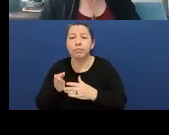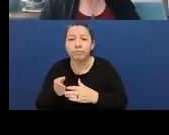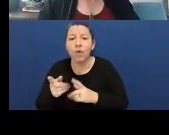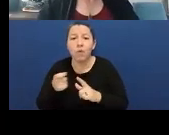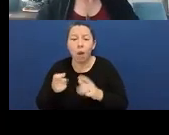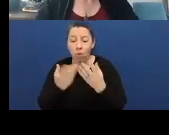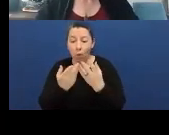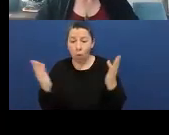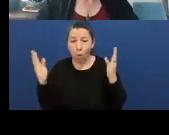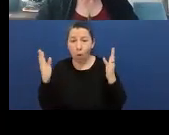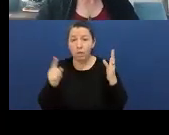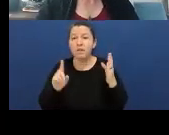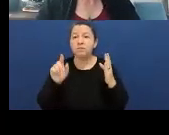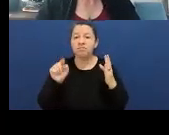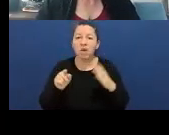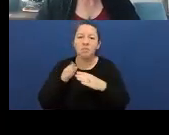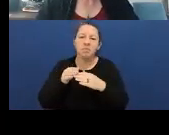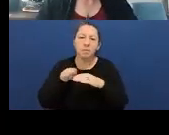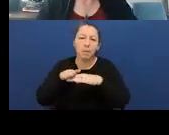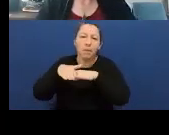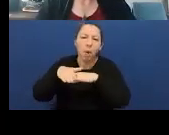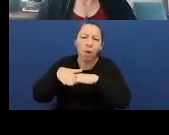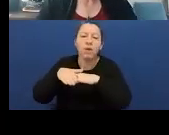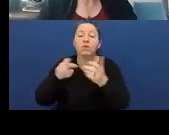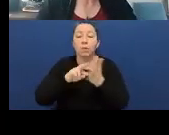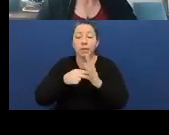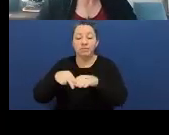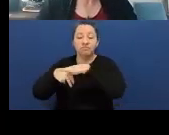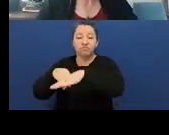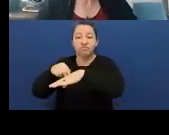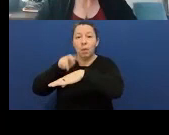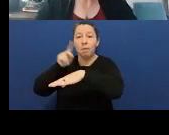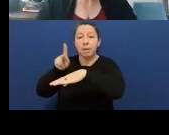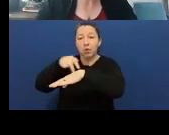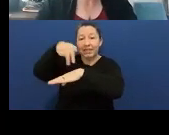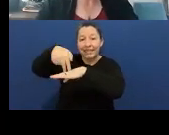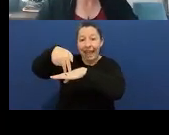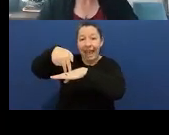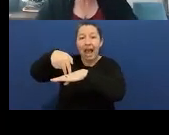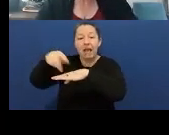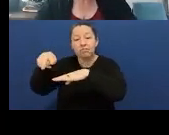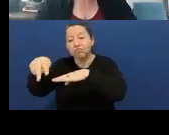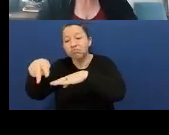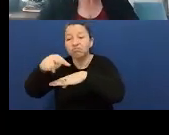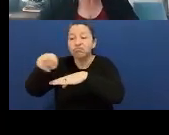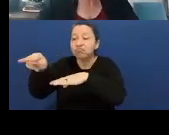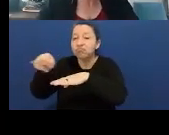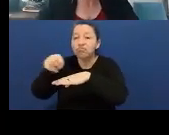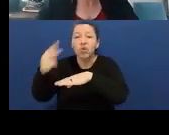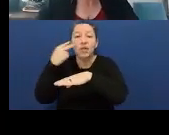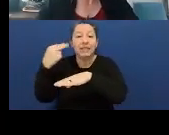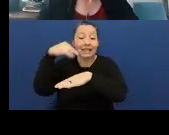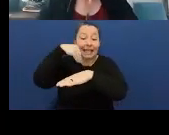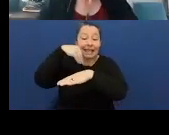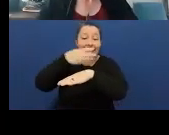on them, and they could give them an excellent vantage point so they could see both inside and outside. If they wanted to, they could probably shoot arrows at those inside